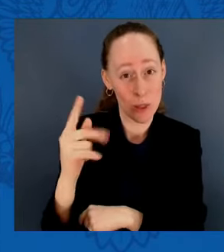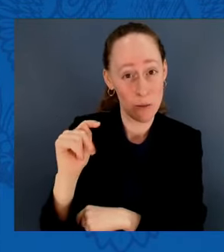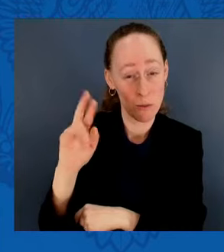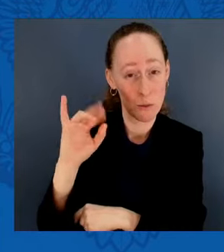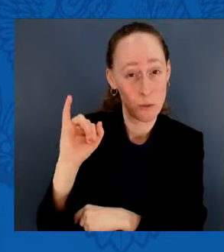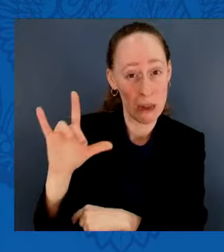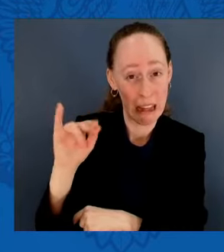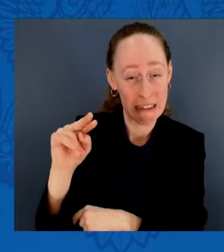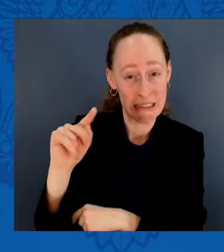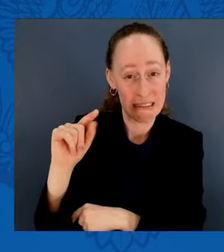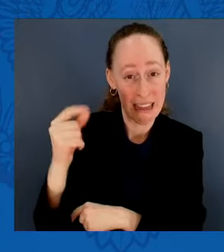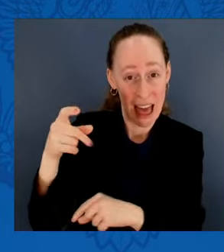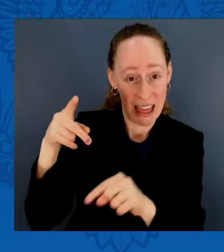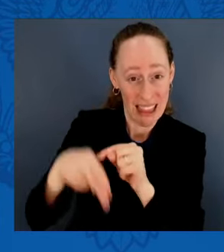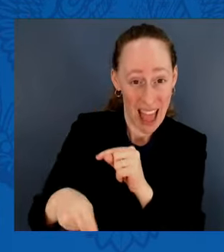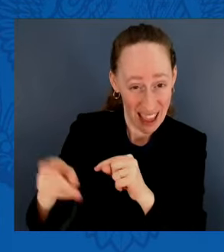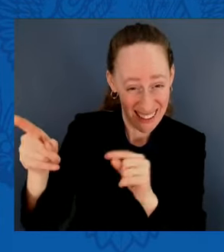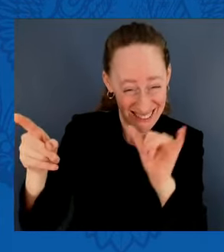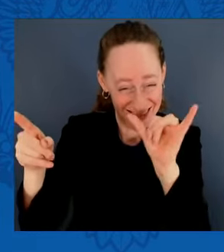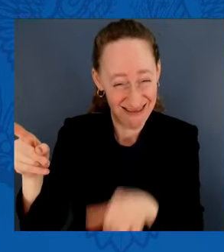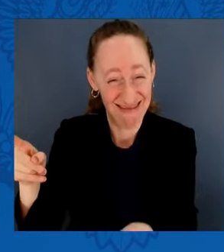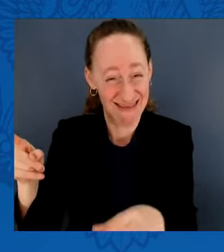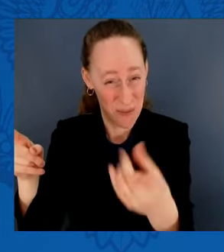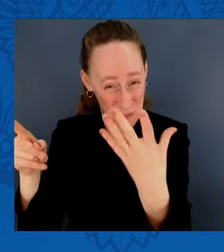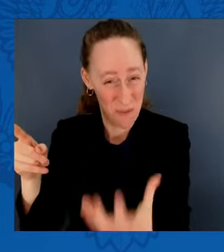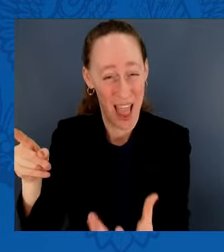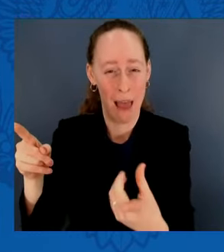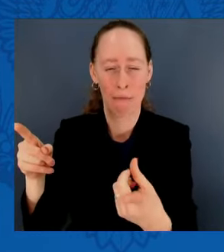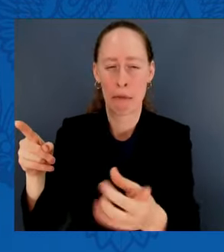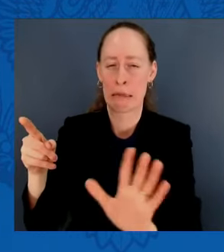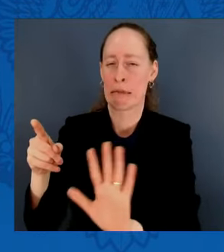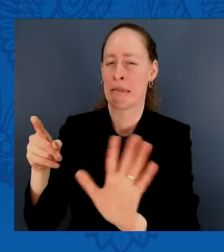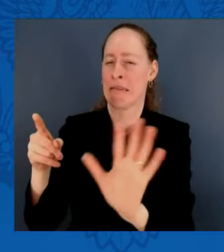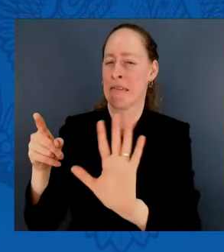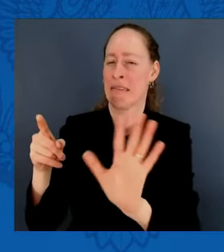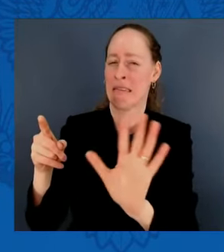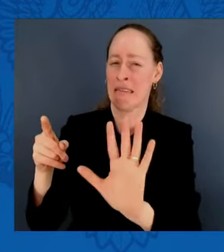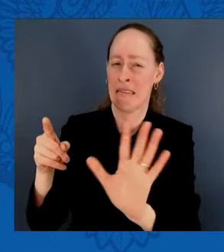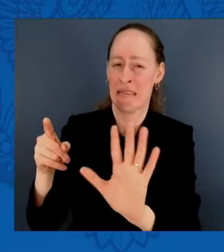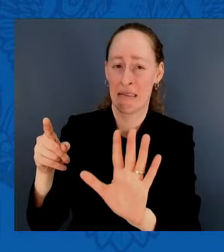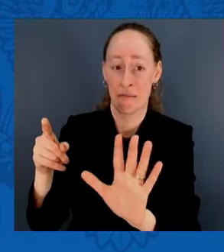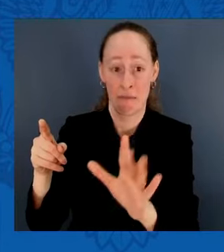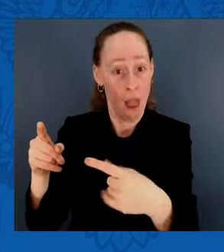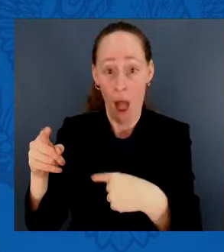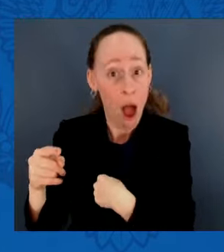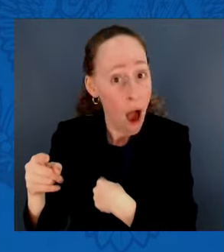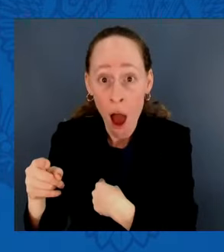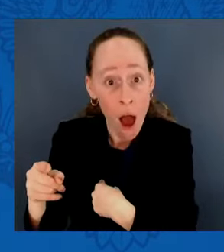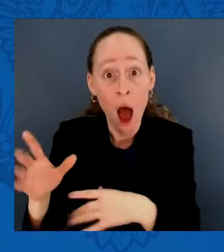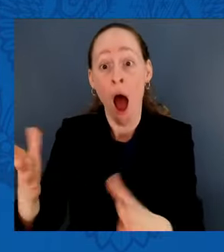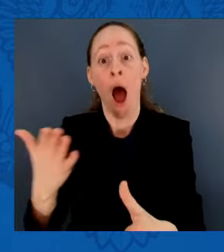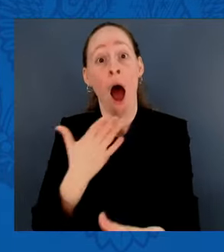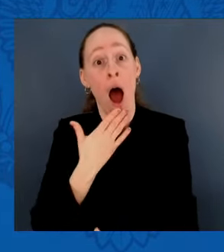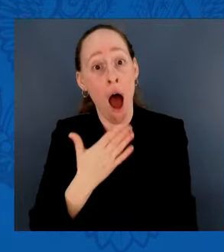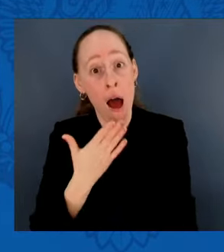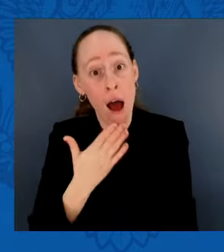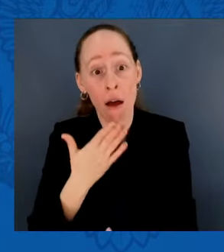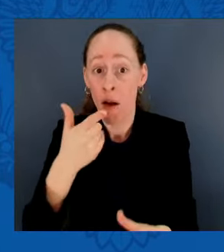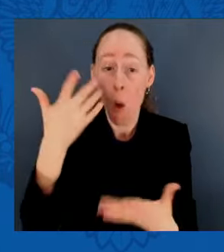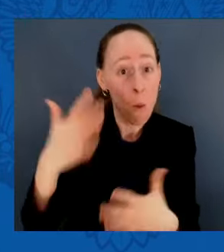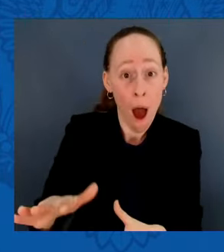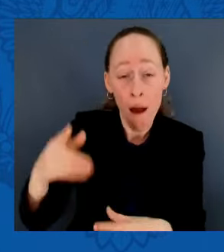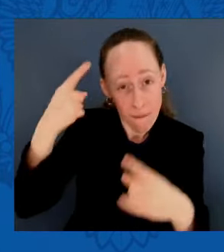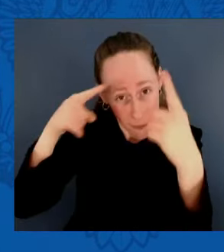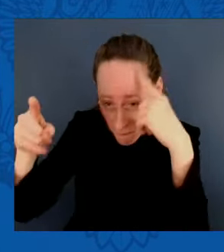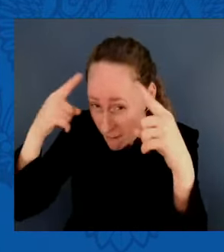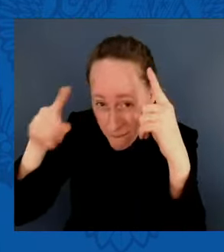Well, that's good to hear. You're not going to cut another $2 trillion for the super wealthy. That's good to hear. I'll protect and